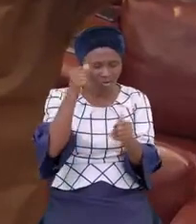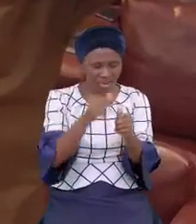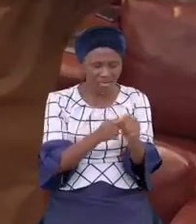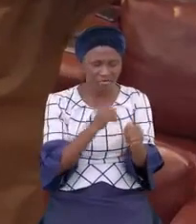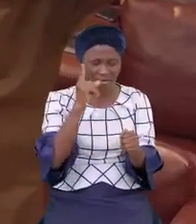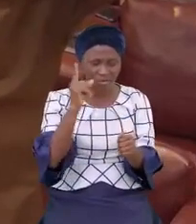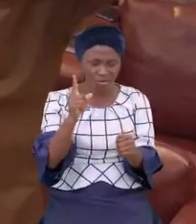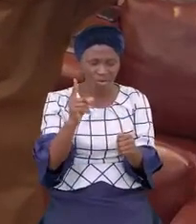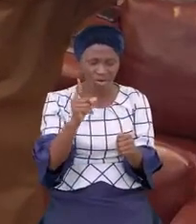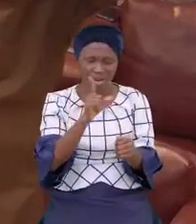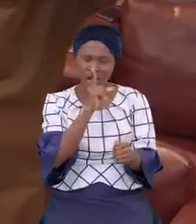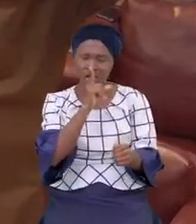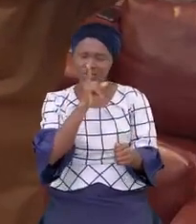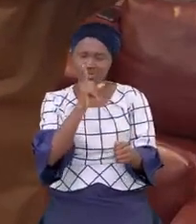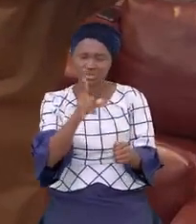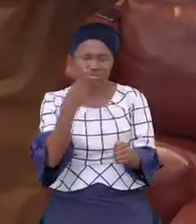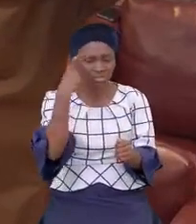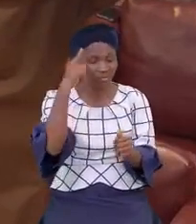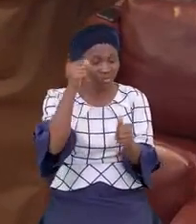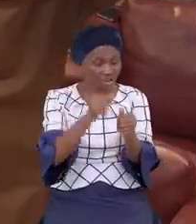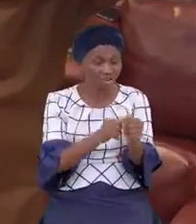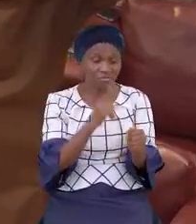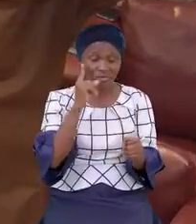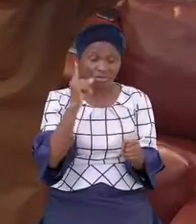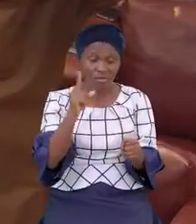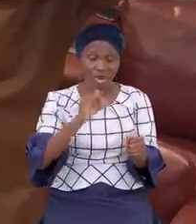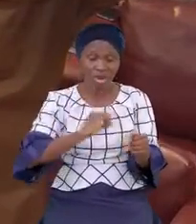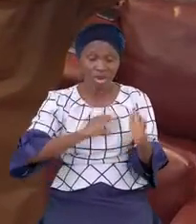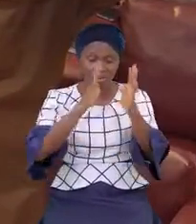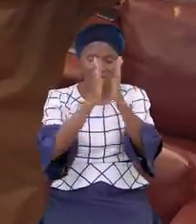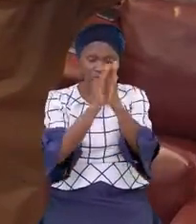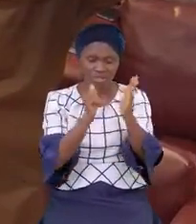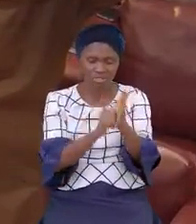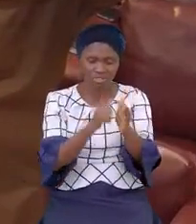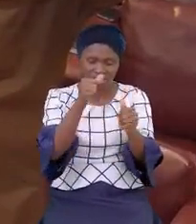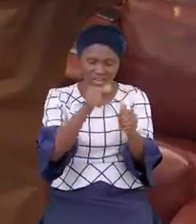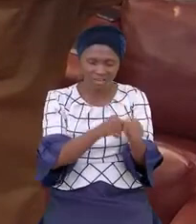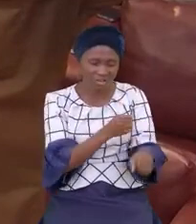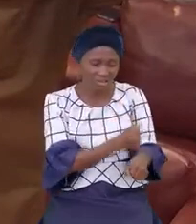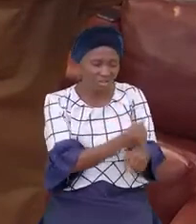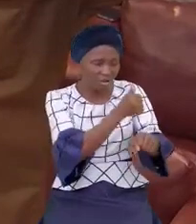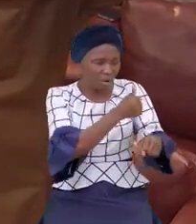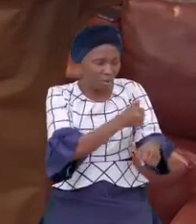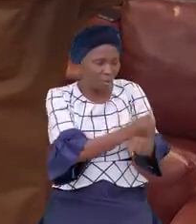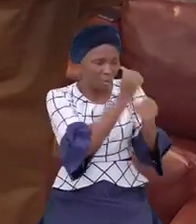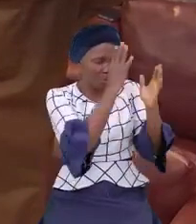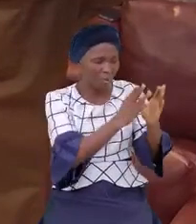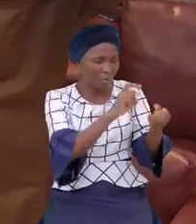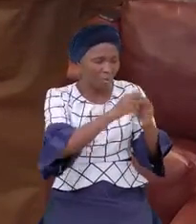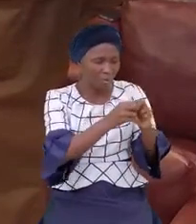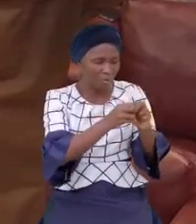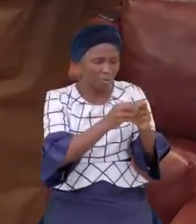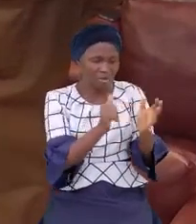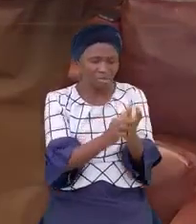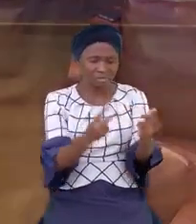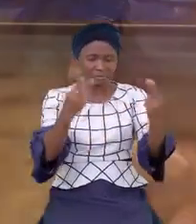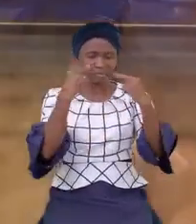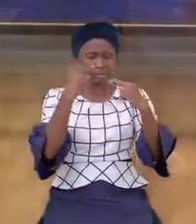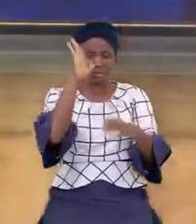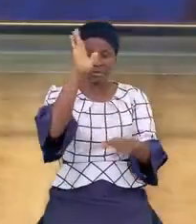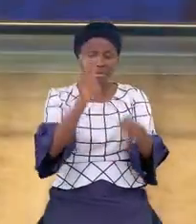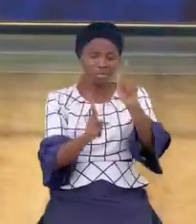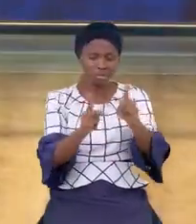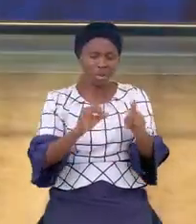everyone. Assurance for everyone. I pray that every mountain confronting your people, I speak to